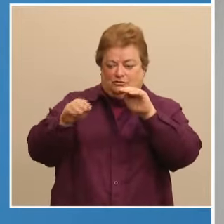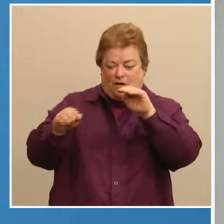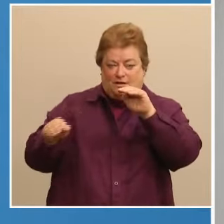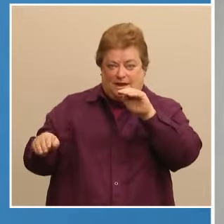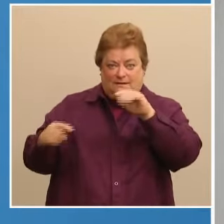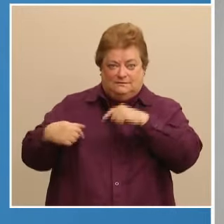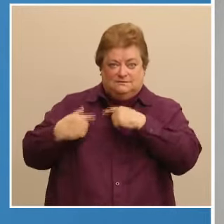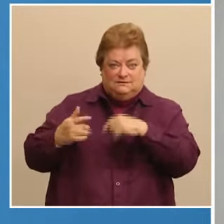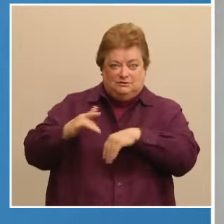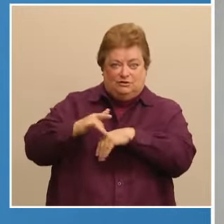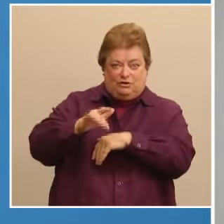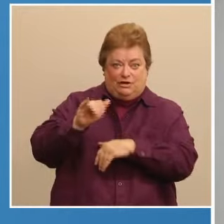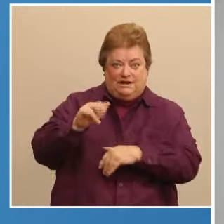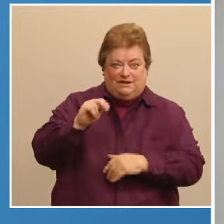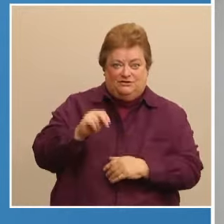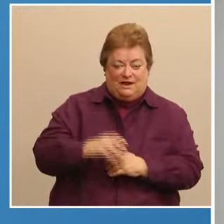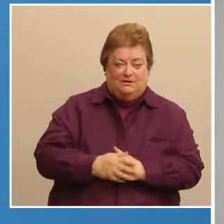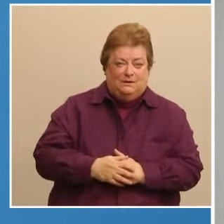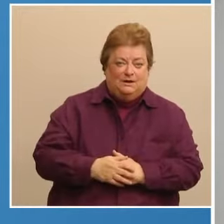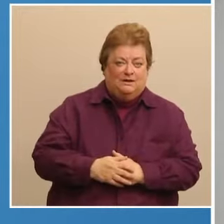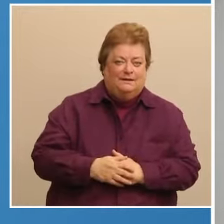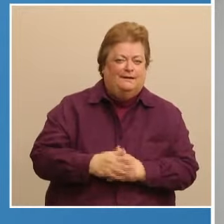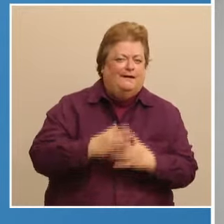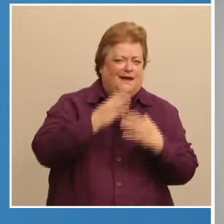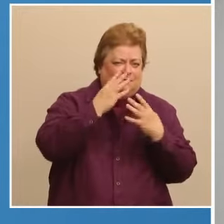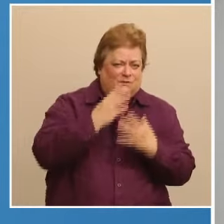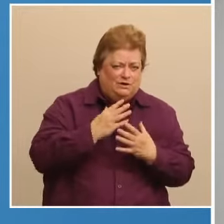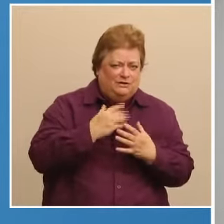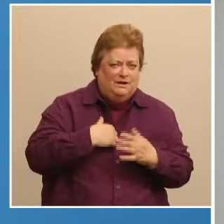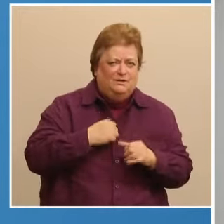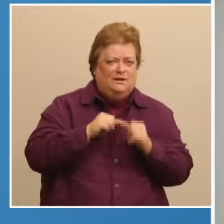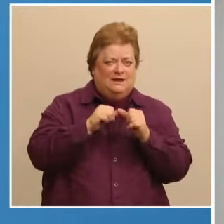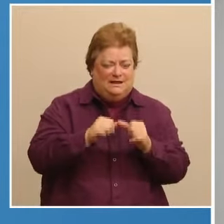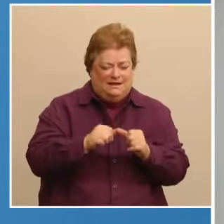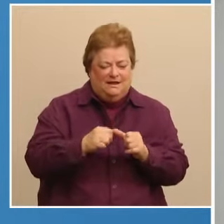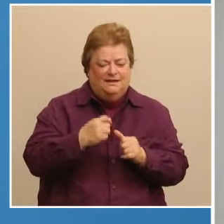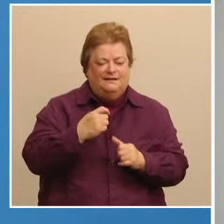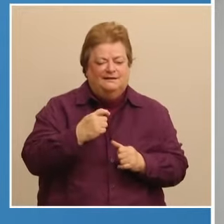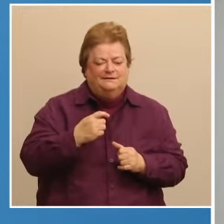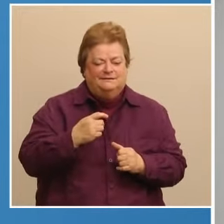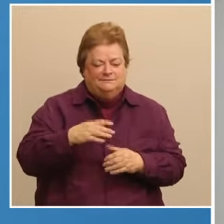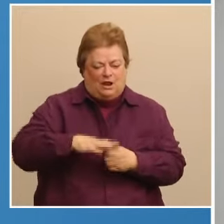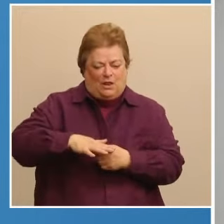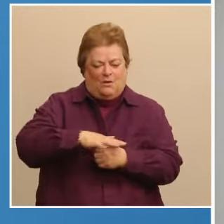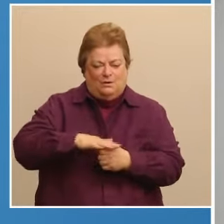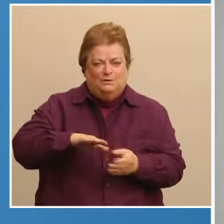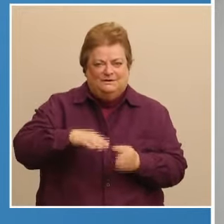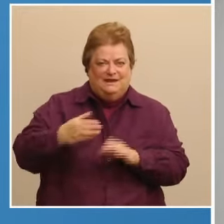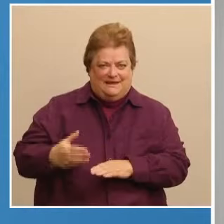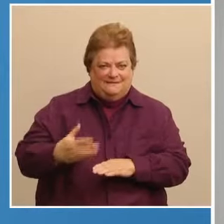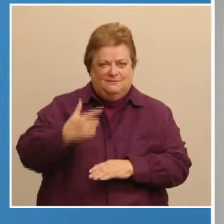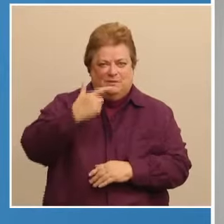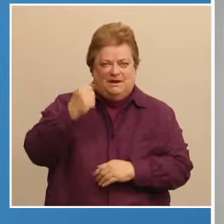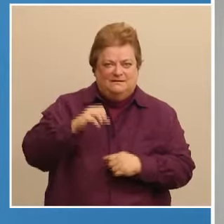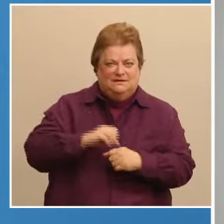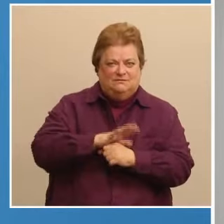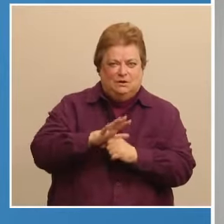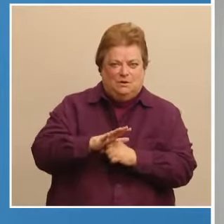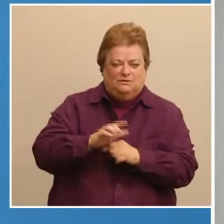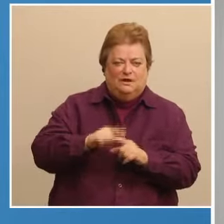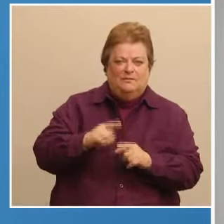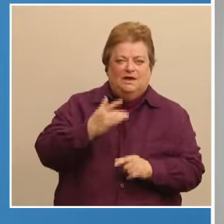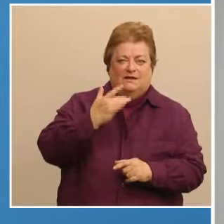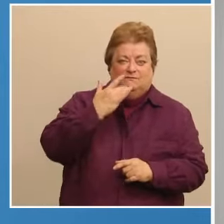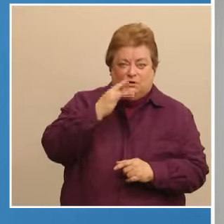January. Unfortunately, we continue to report local deaths from COVID-19, but fortunately, we are seeing